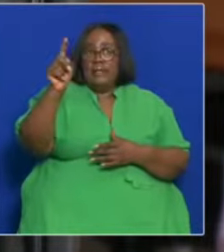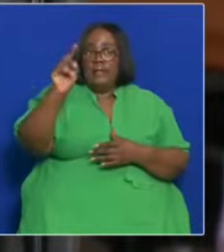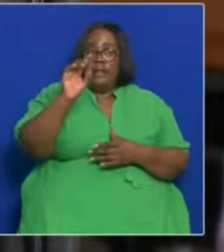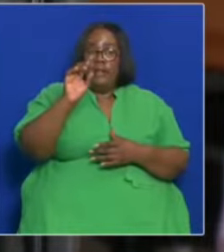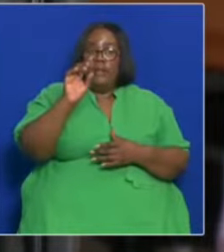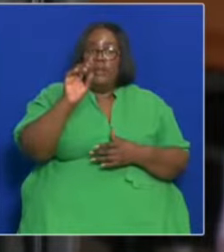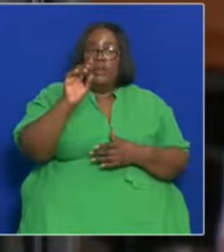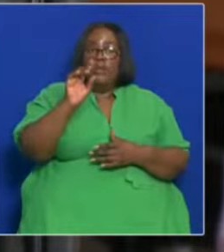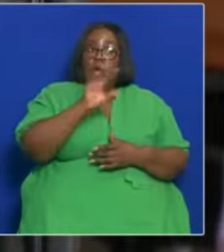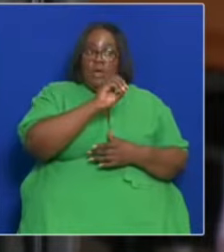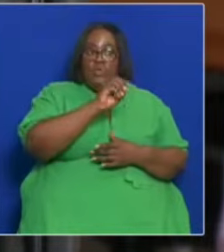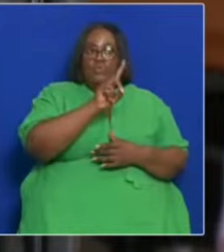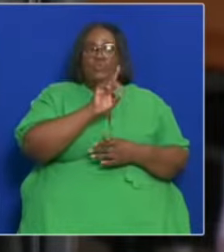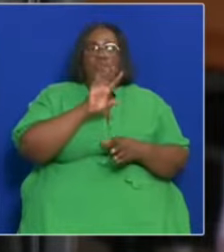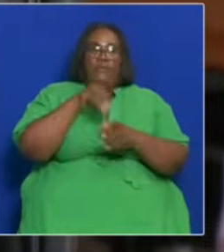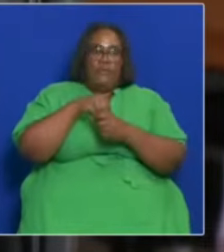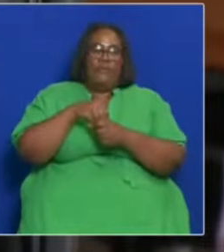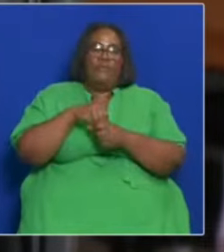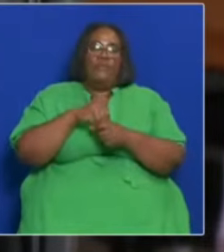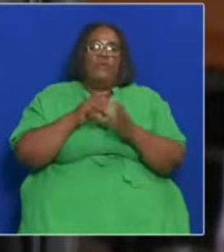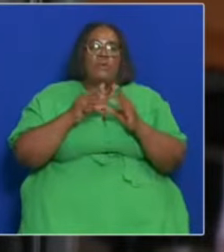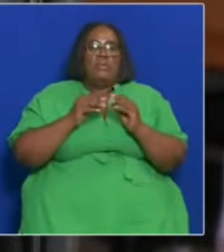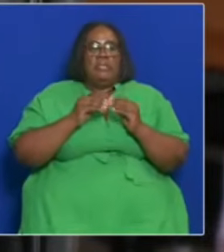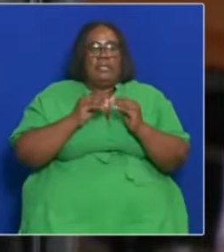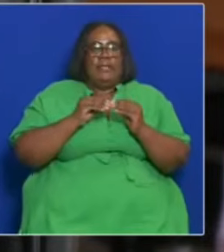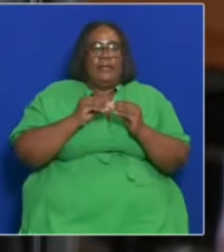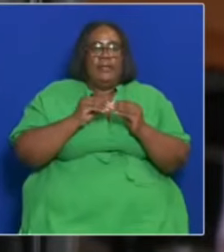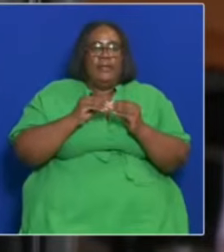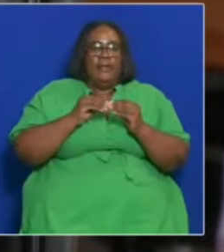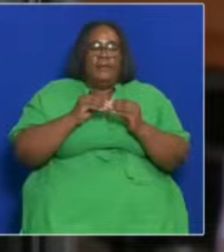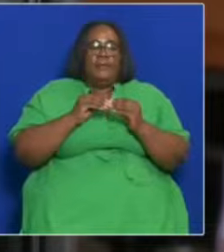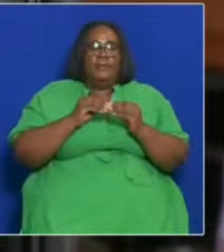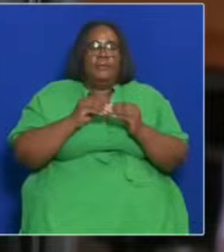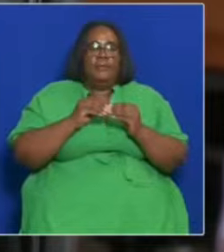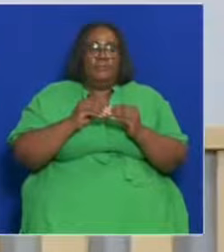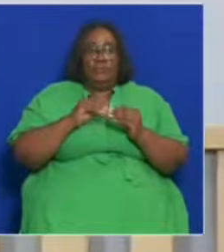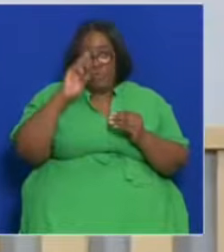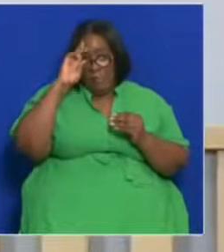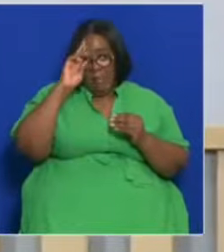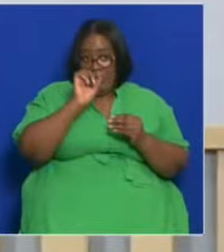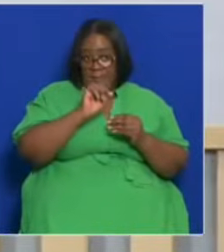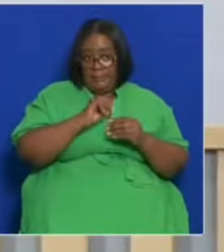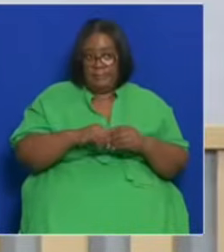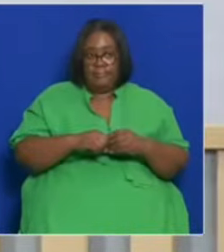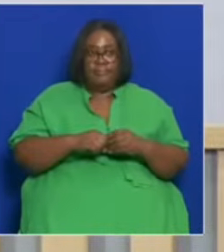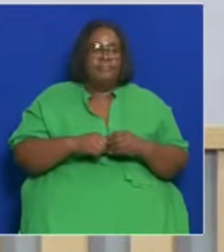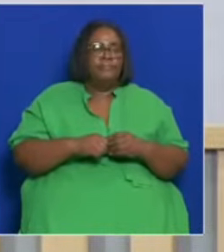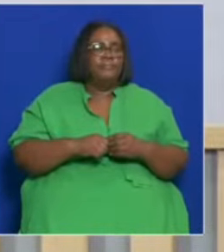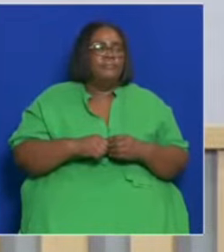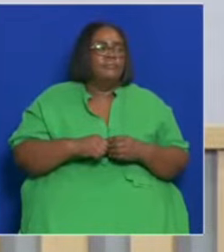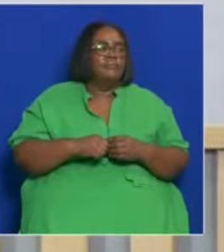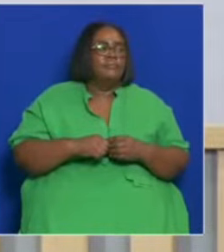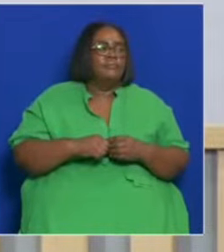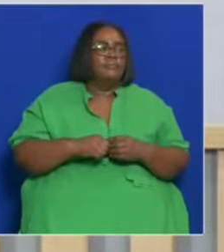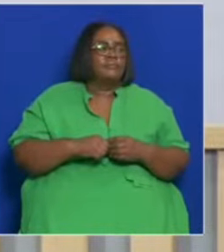as well as yourself. You recall that? That's what we read earlier.